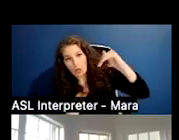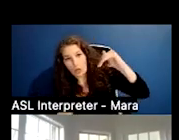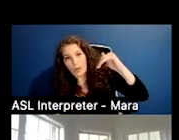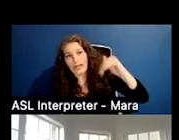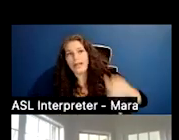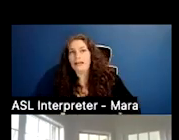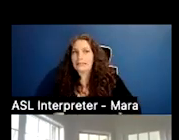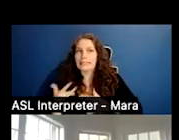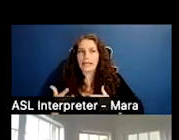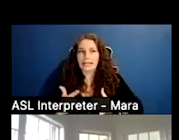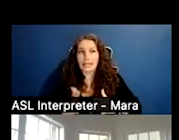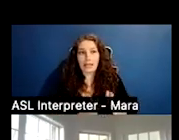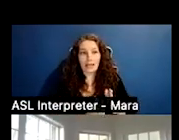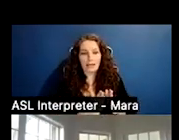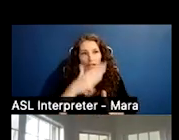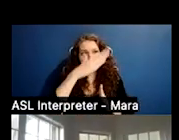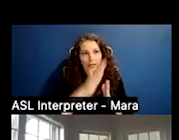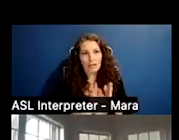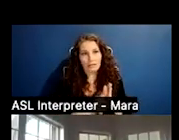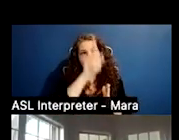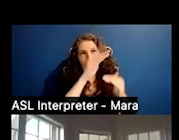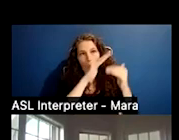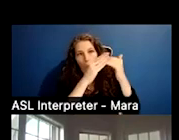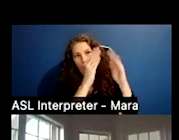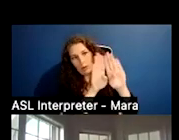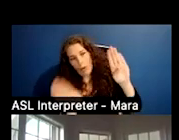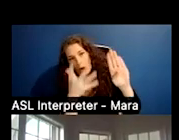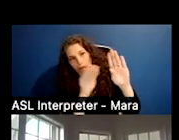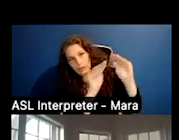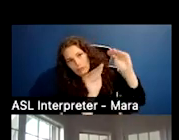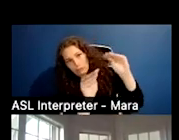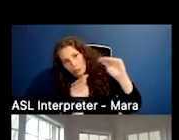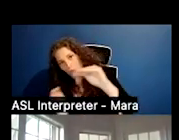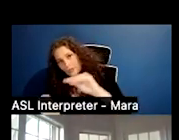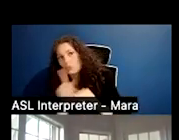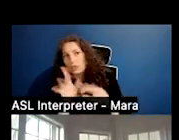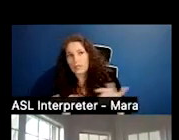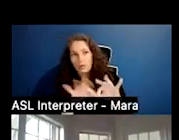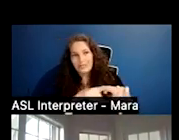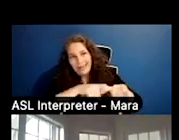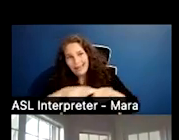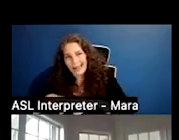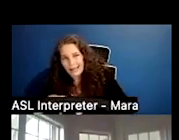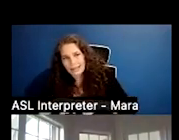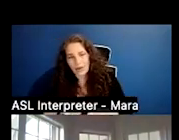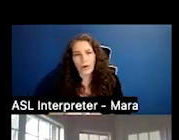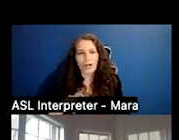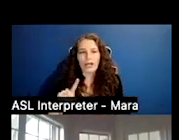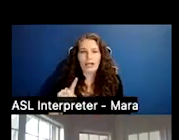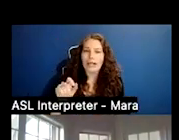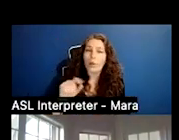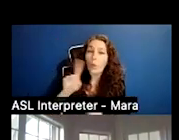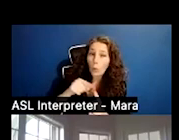want to move. And that anchorage to the top is extremely important. The only deaths in single family houses in the Northridge earthquake